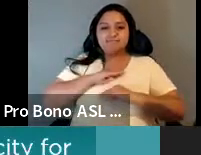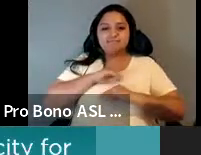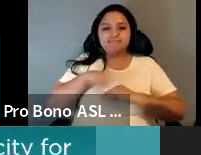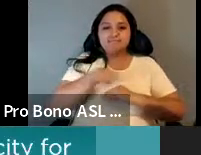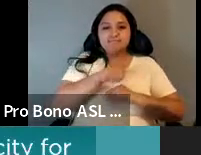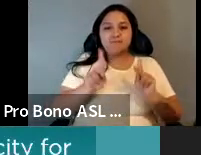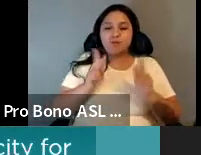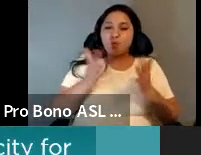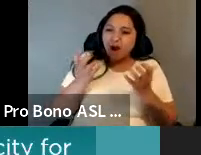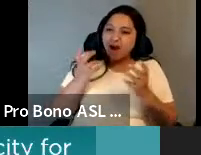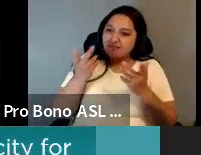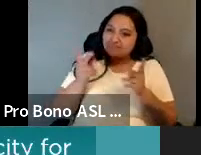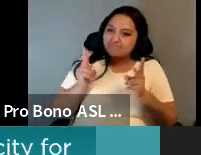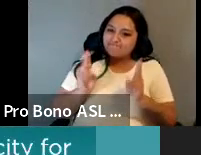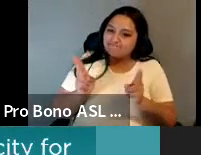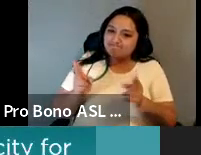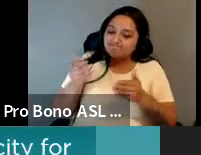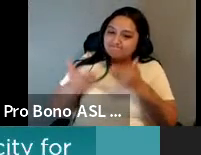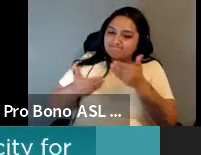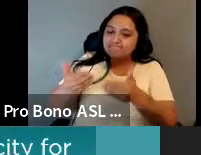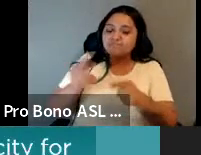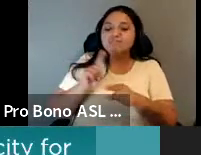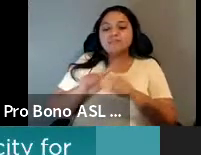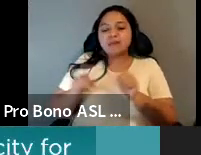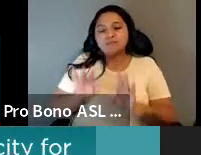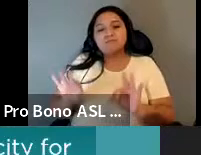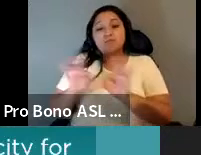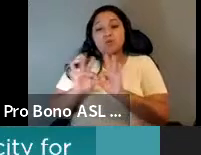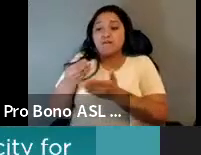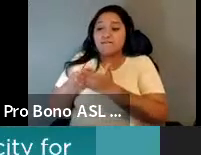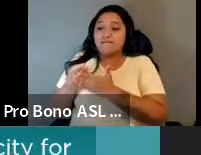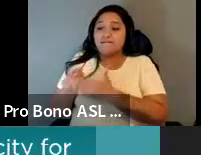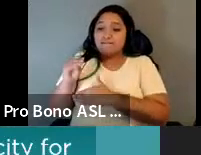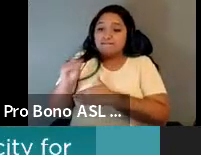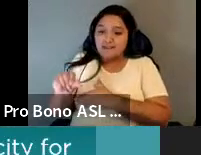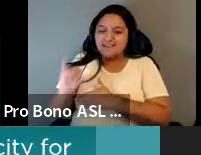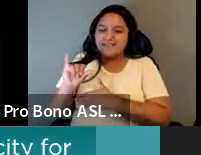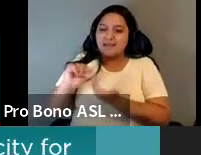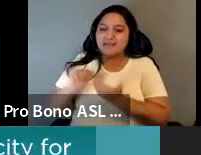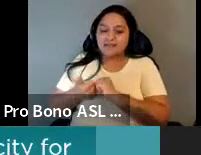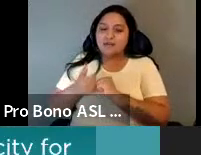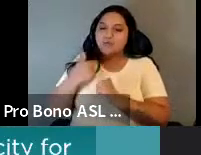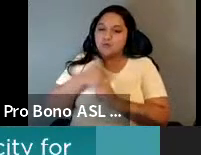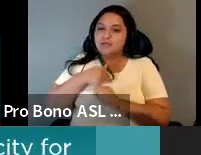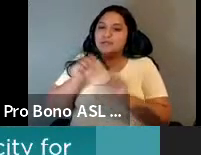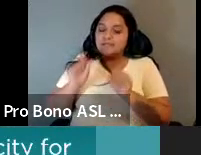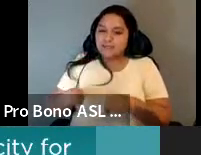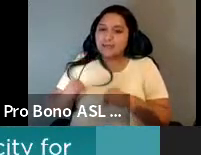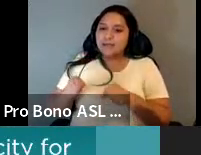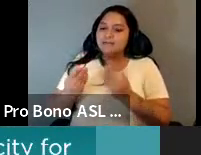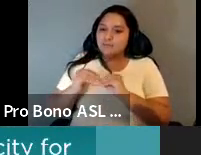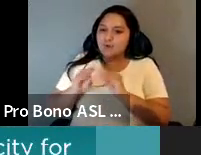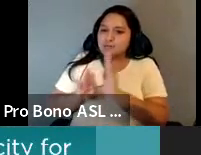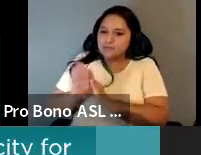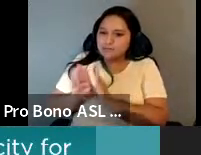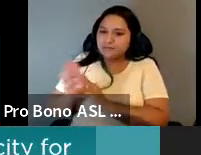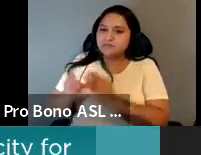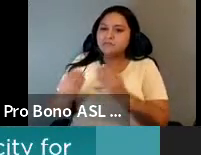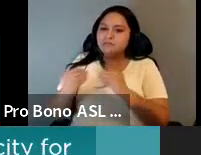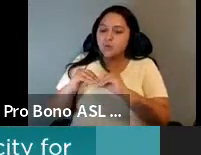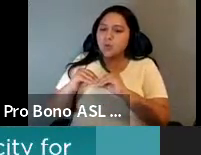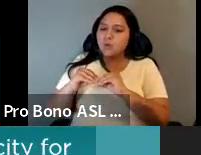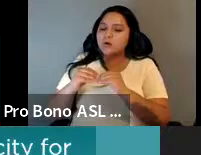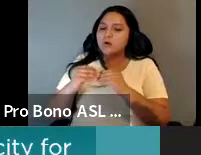but sustaining this funding, growing that funding is how we will get to a bigger scale and be able to start seeing more visibility